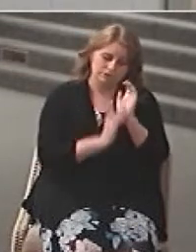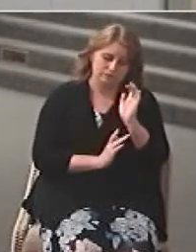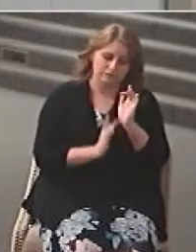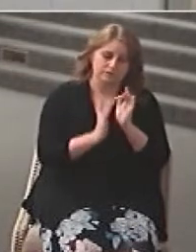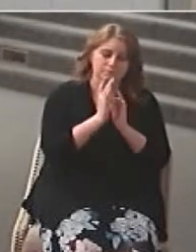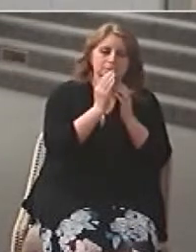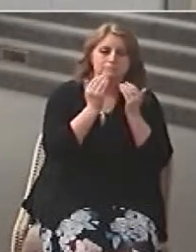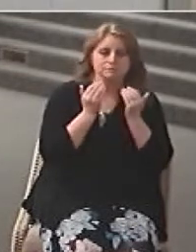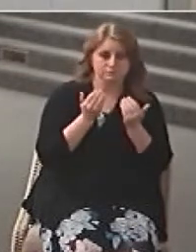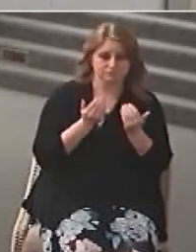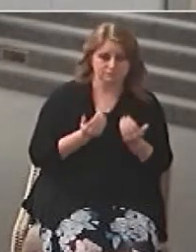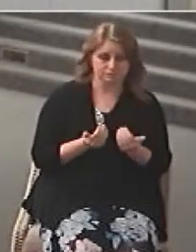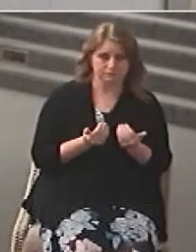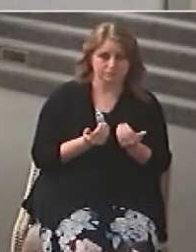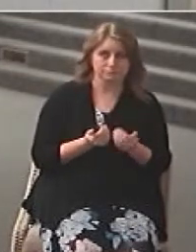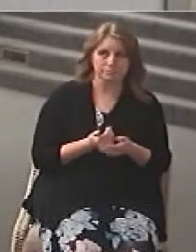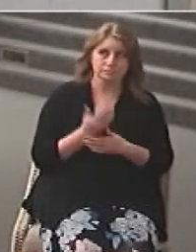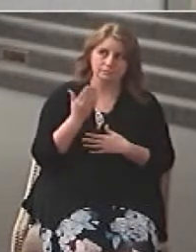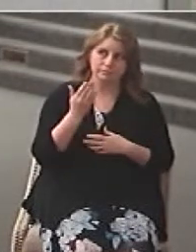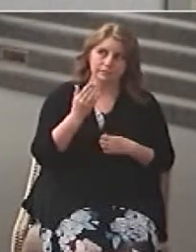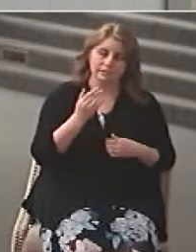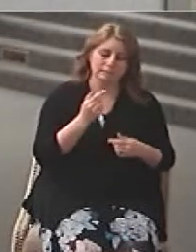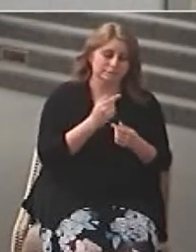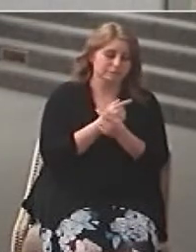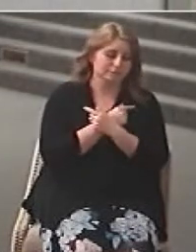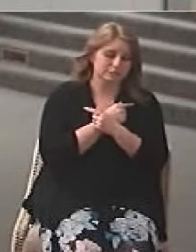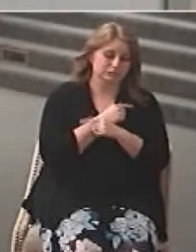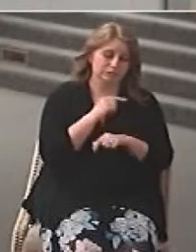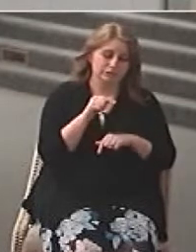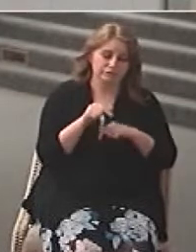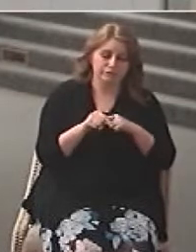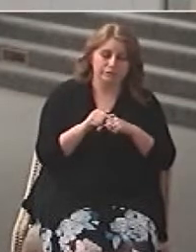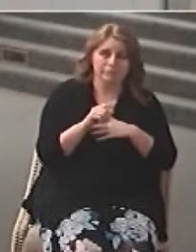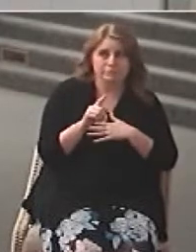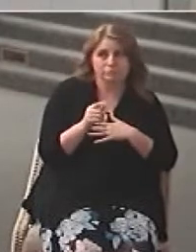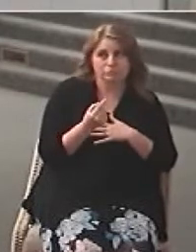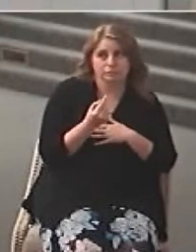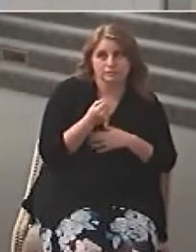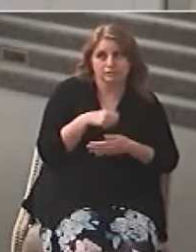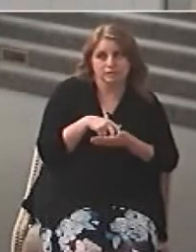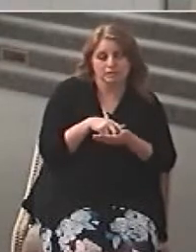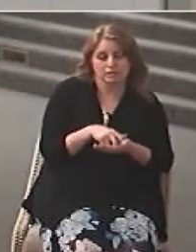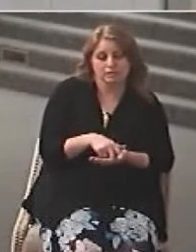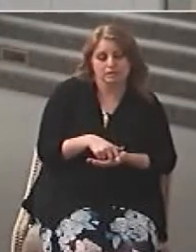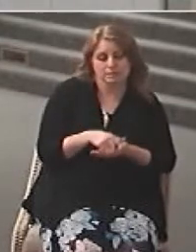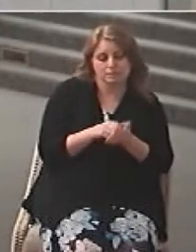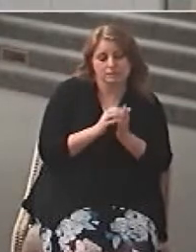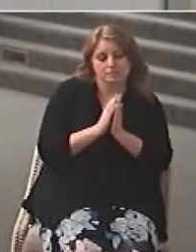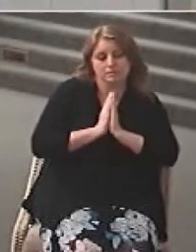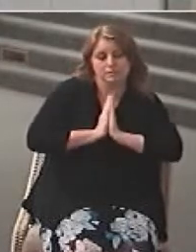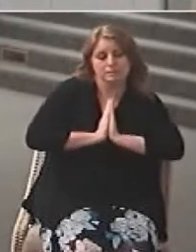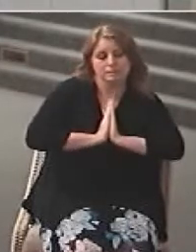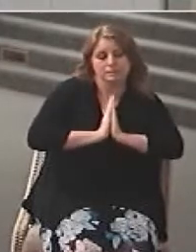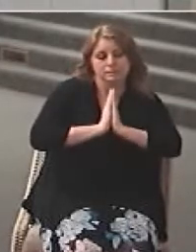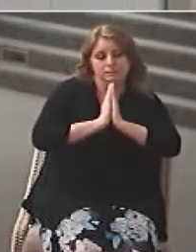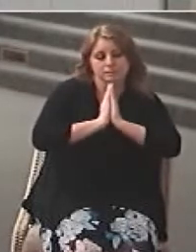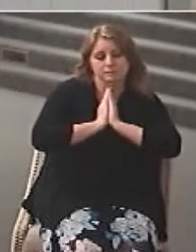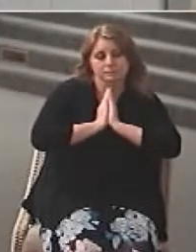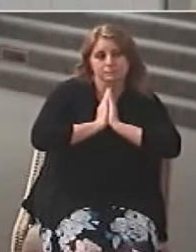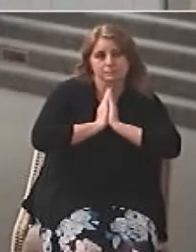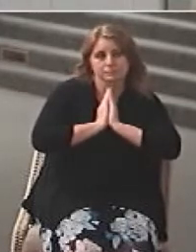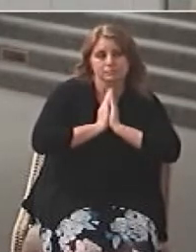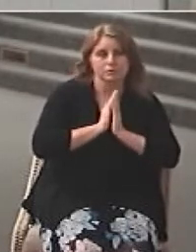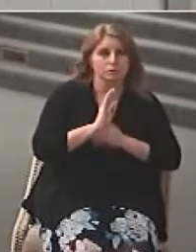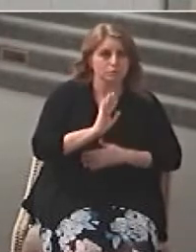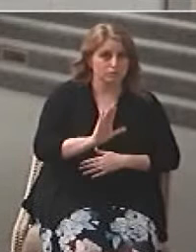Oh sinner, come to Jesus now. And at His dear feet, just humbly bow. He'll